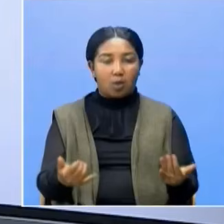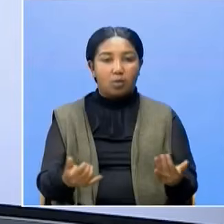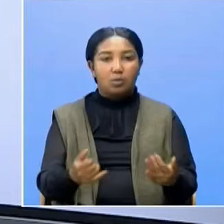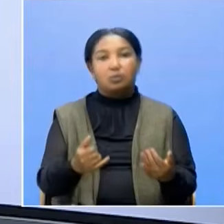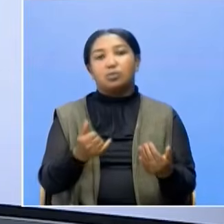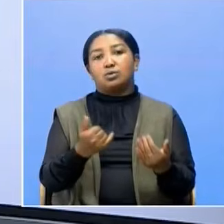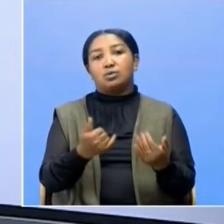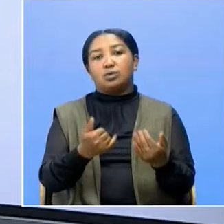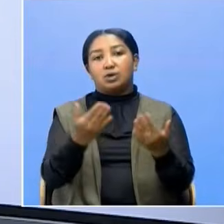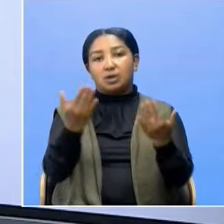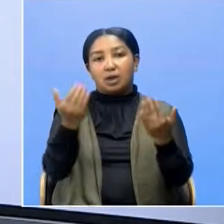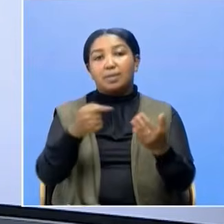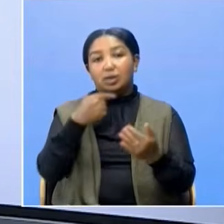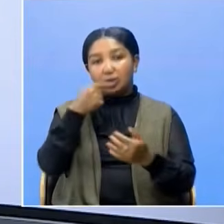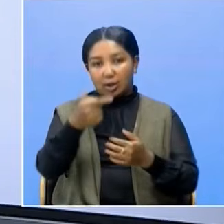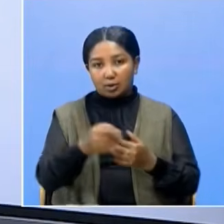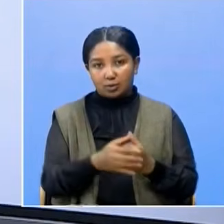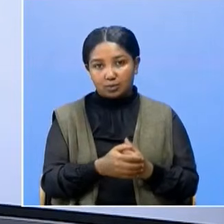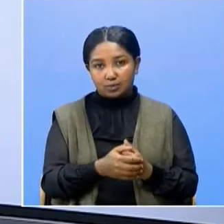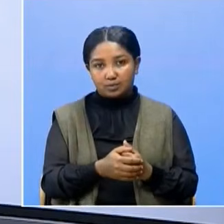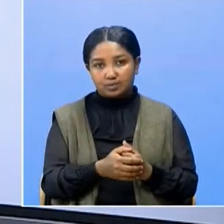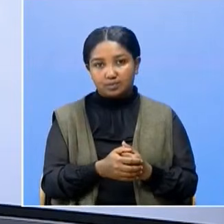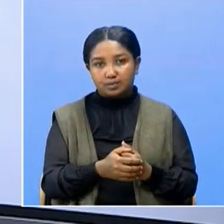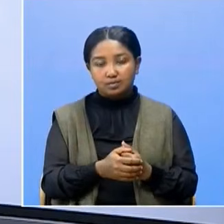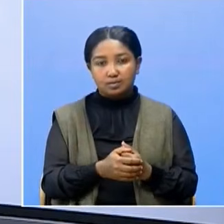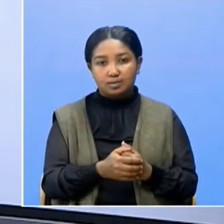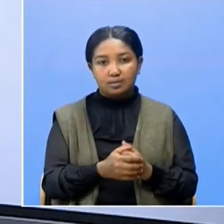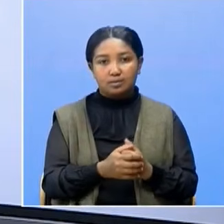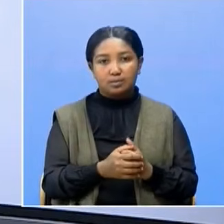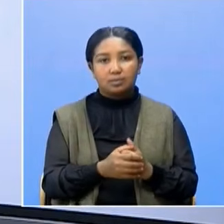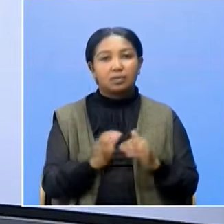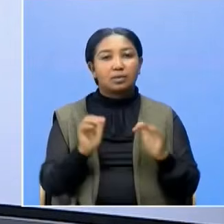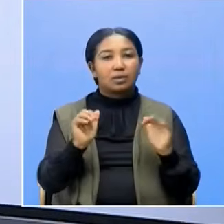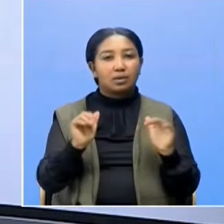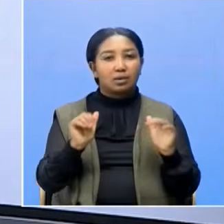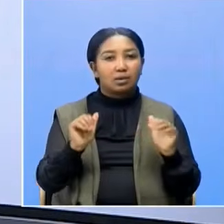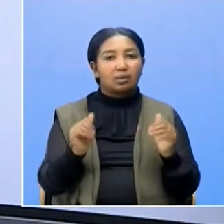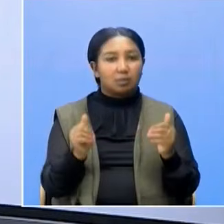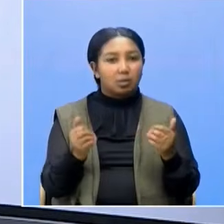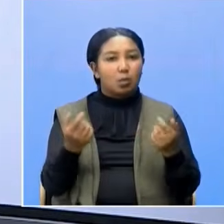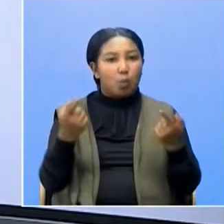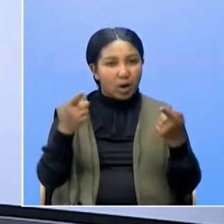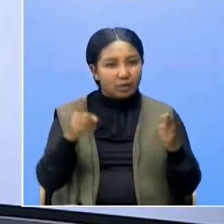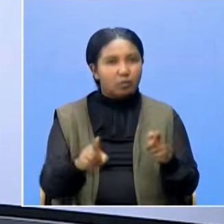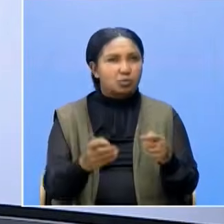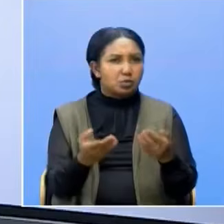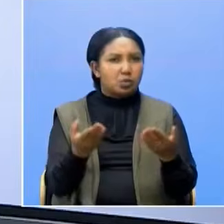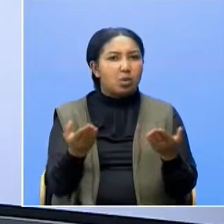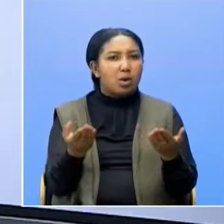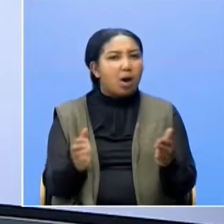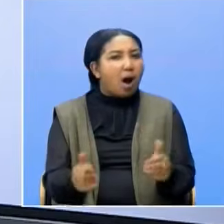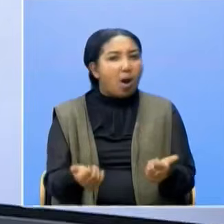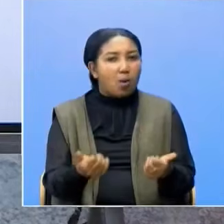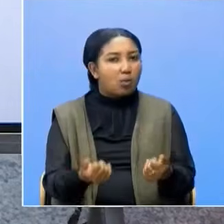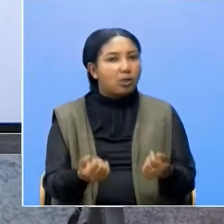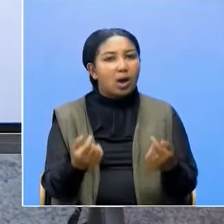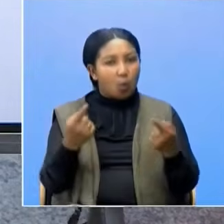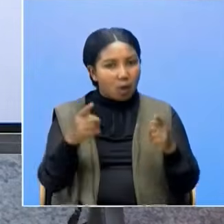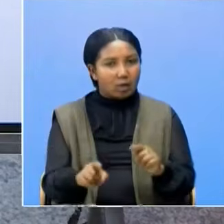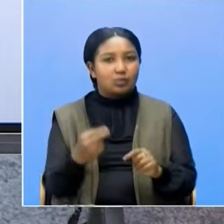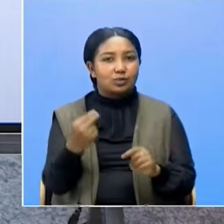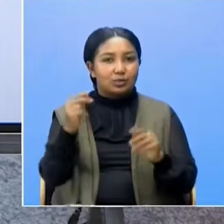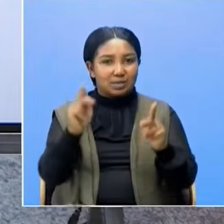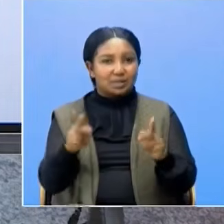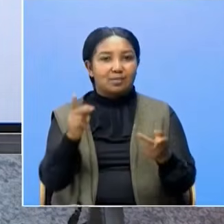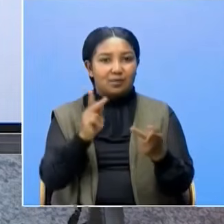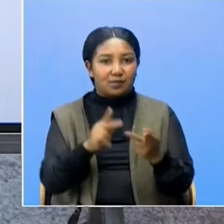talk or let me tell you on how and when to use the present perfect. Yes? The